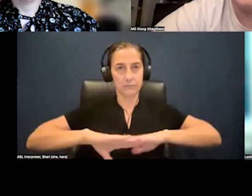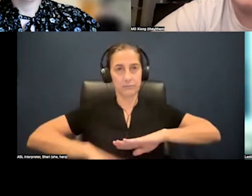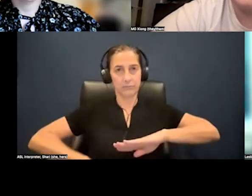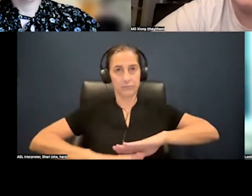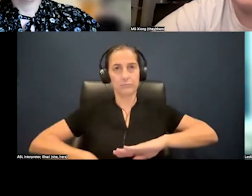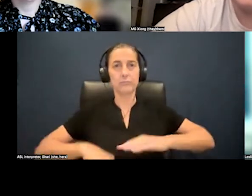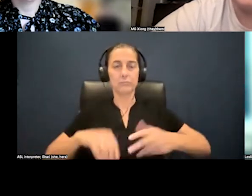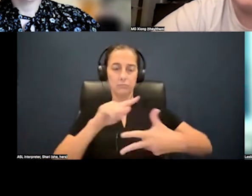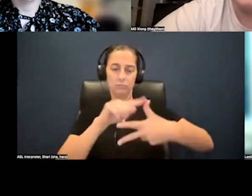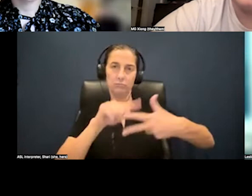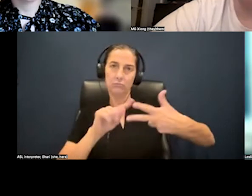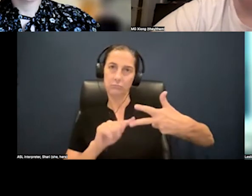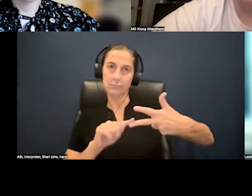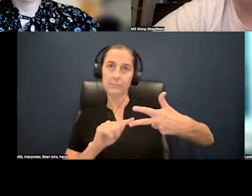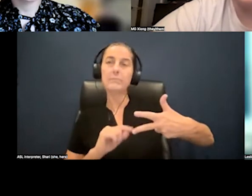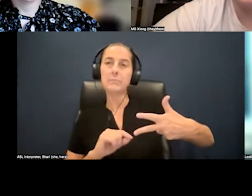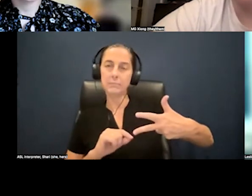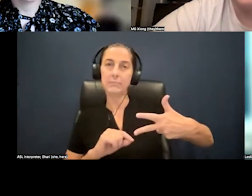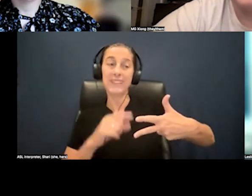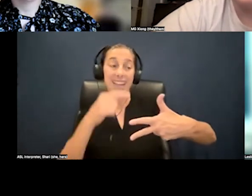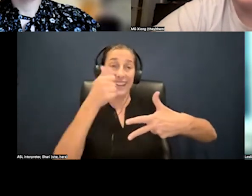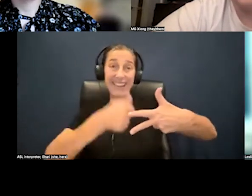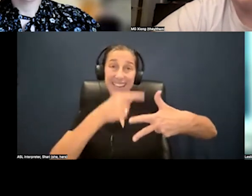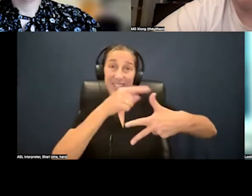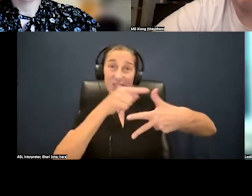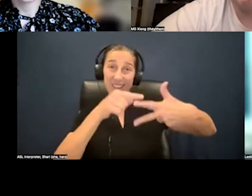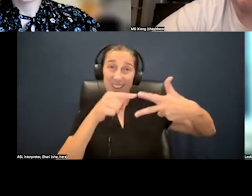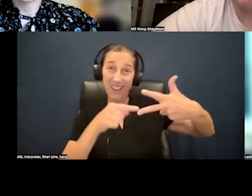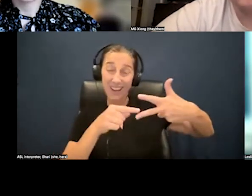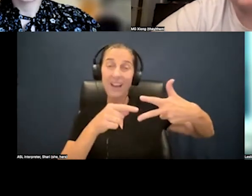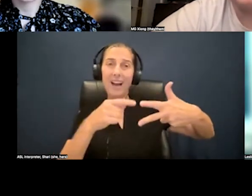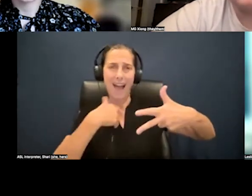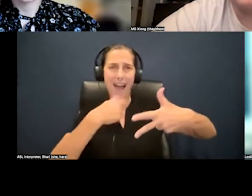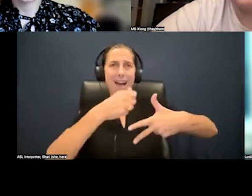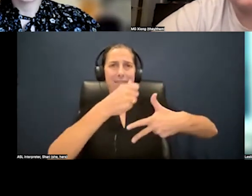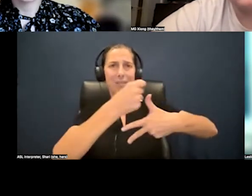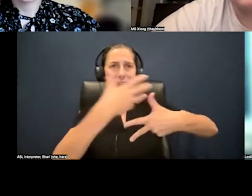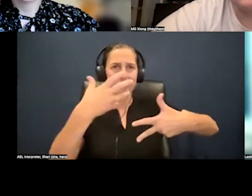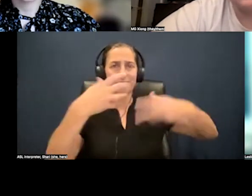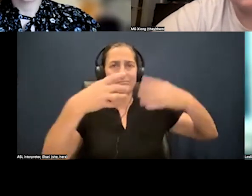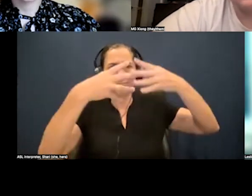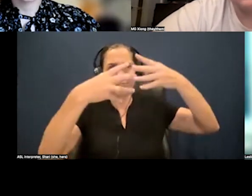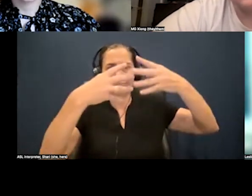range of different procedures, even within those umbrellas.